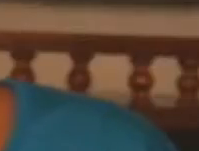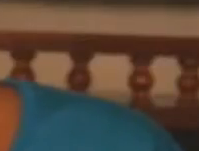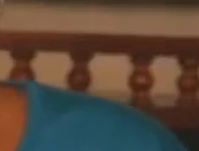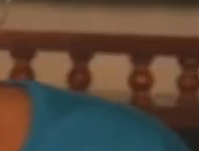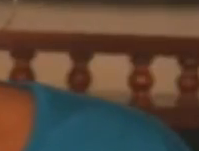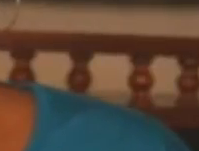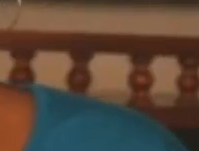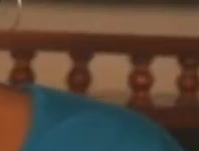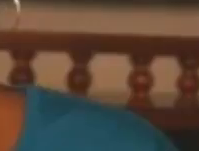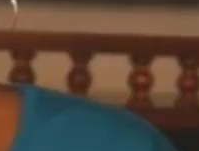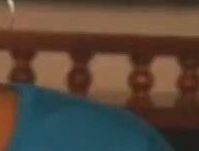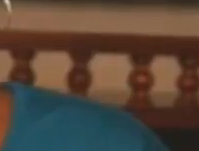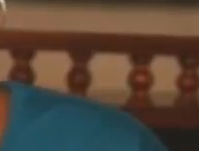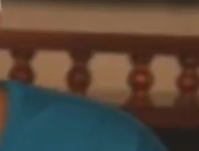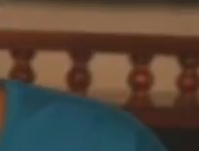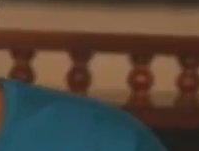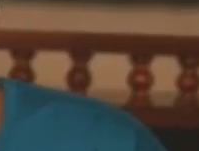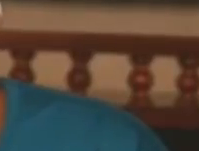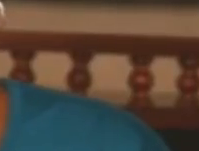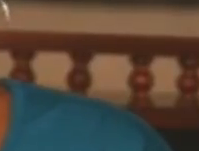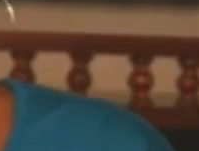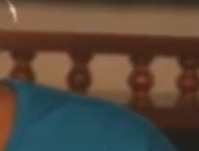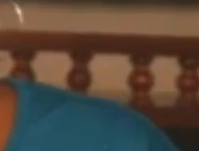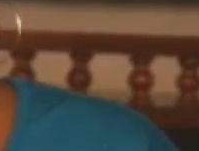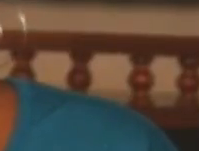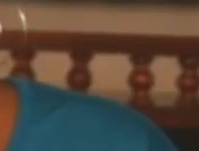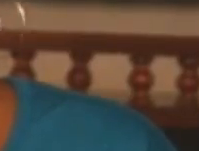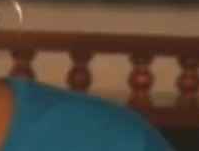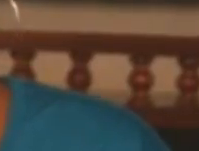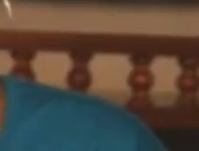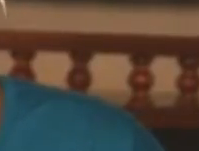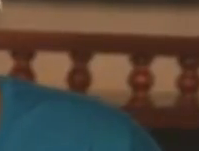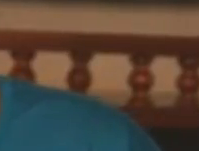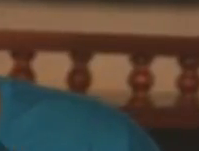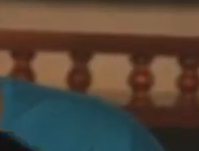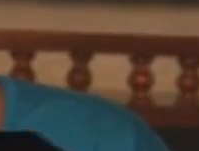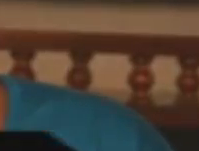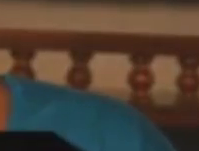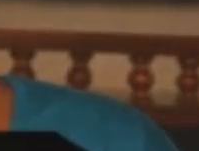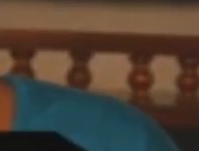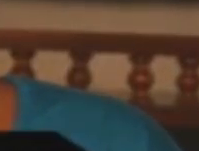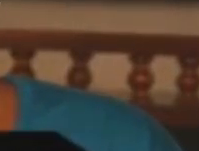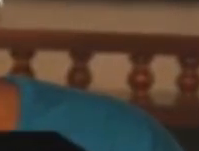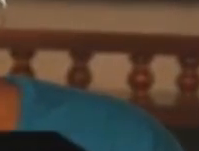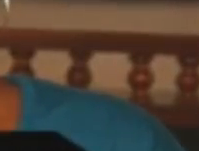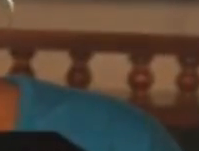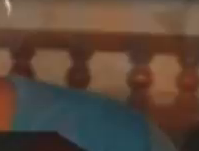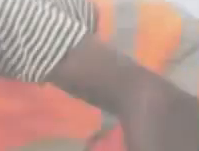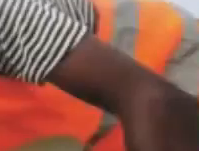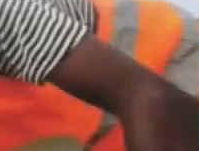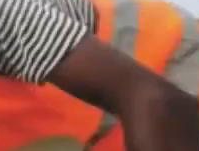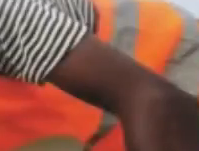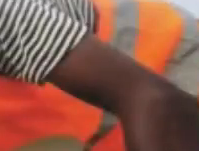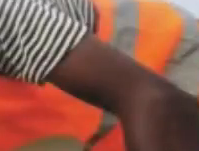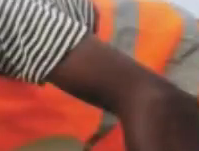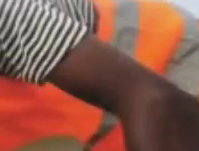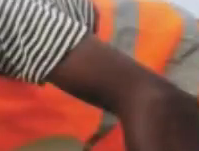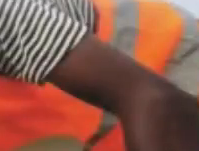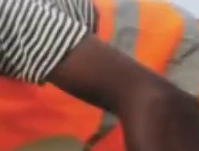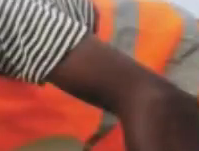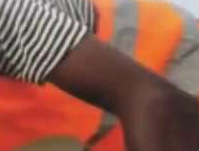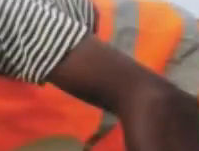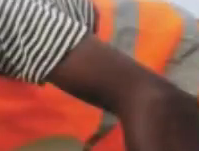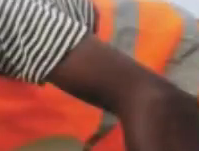I thank God that I went to university that at least created a platform for people to venture into business.